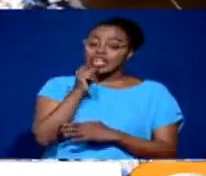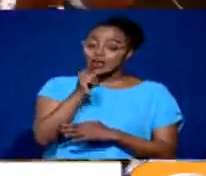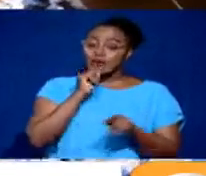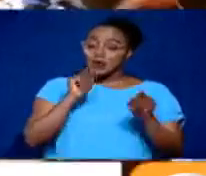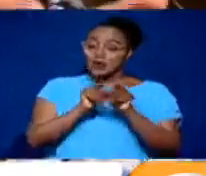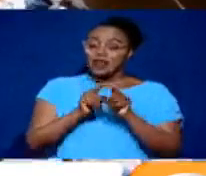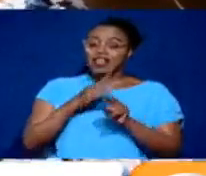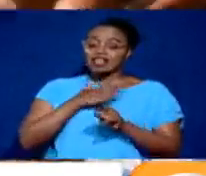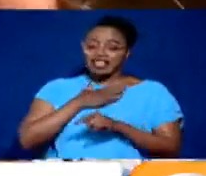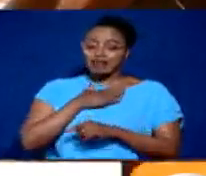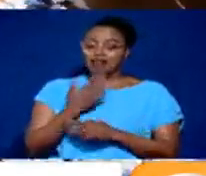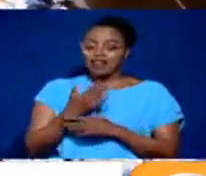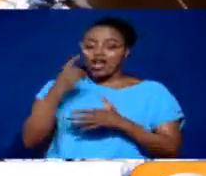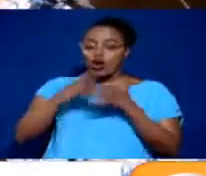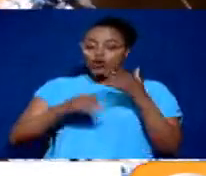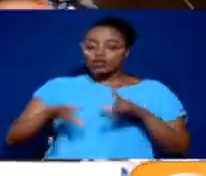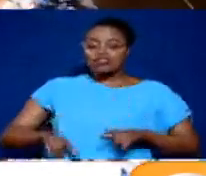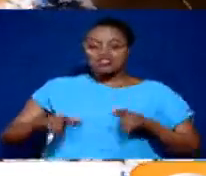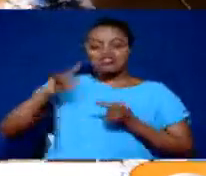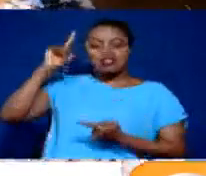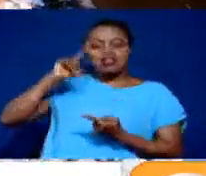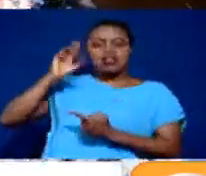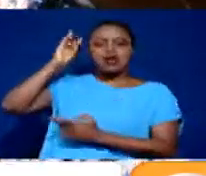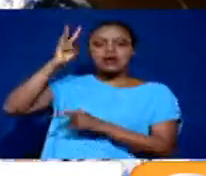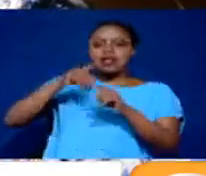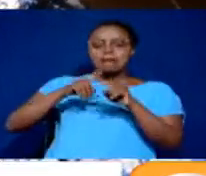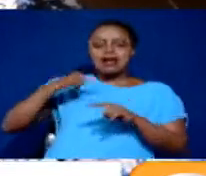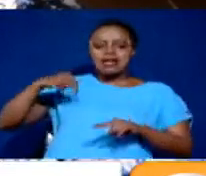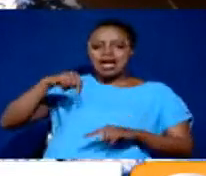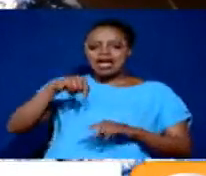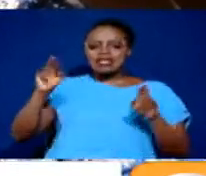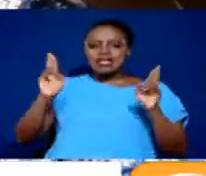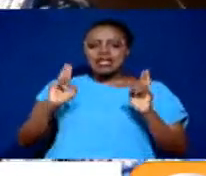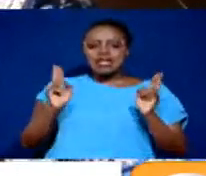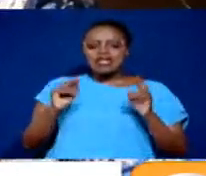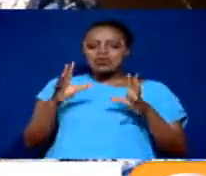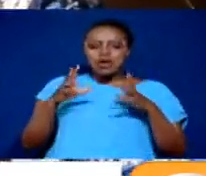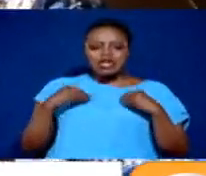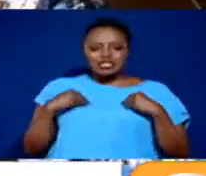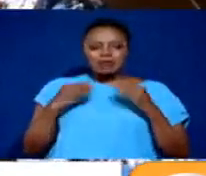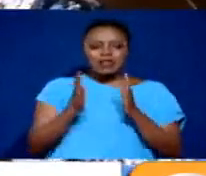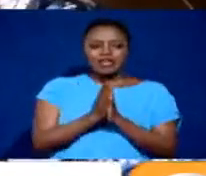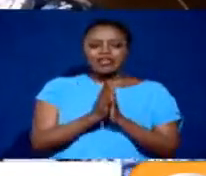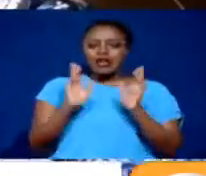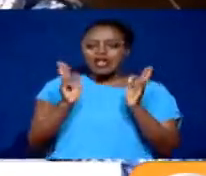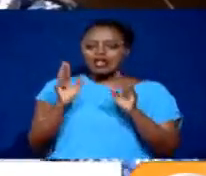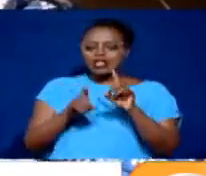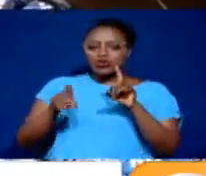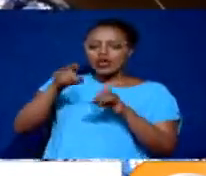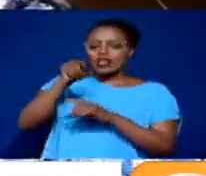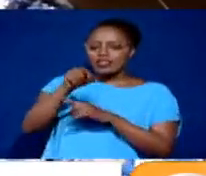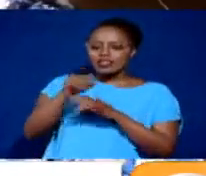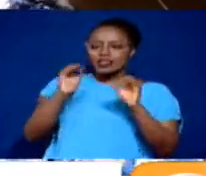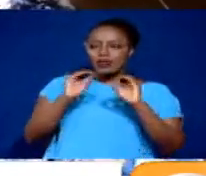brothers, the cost of living will go down. But we shall not be ready to take more loans. We shall not be ready to increase this